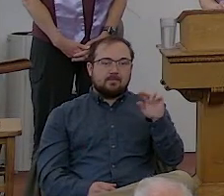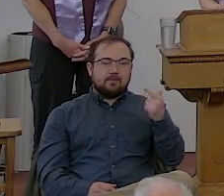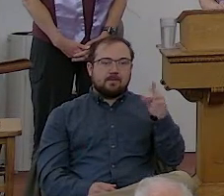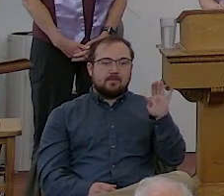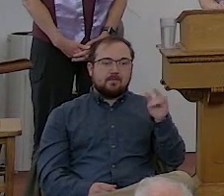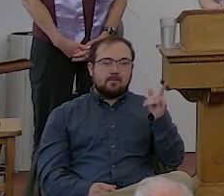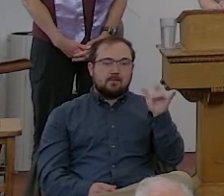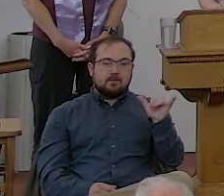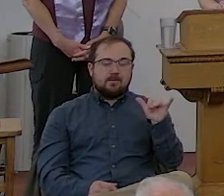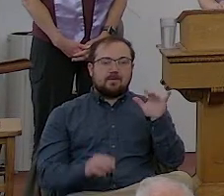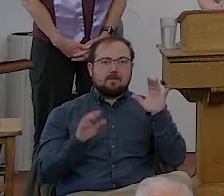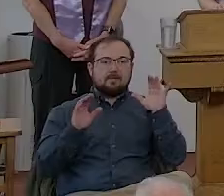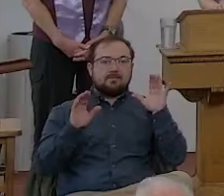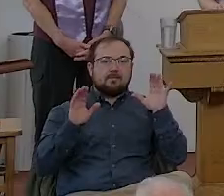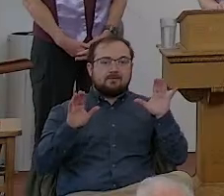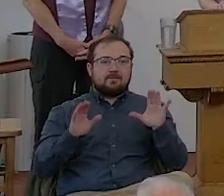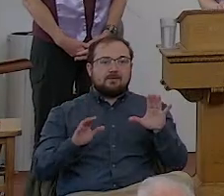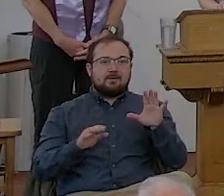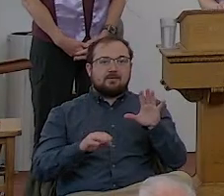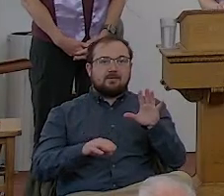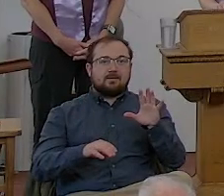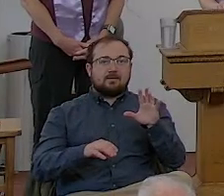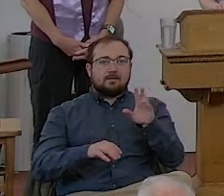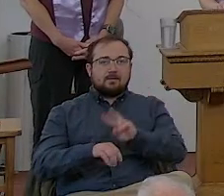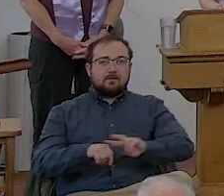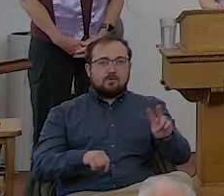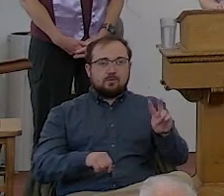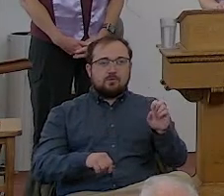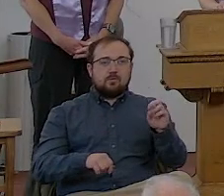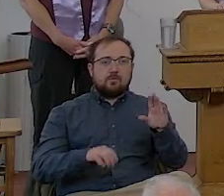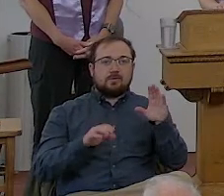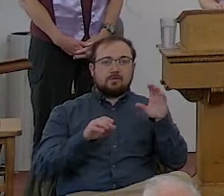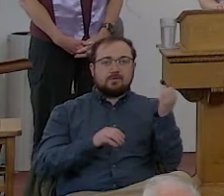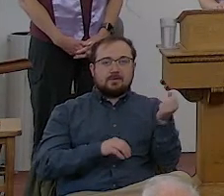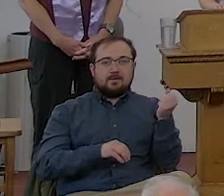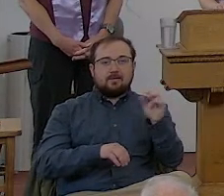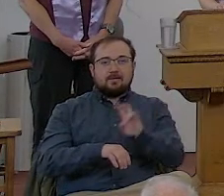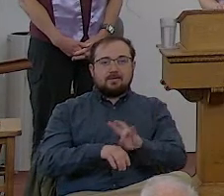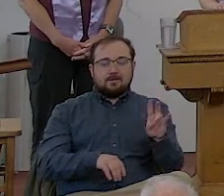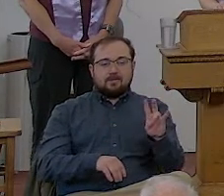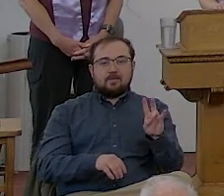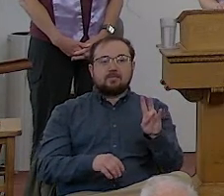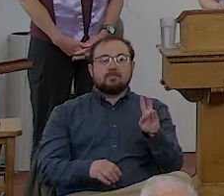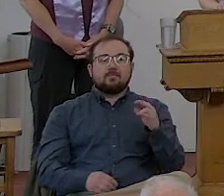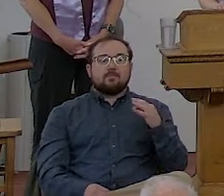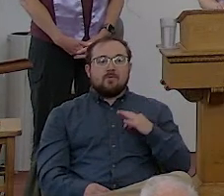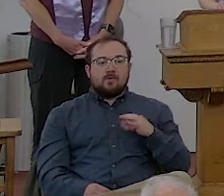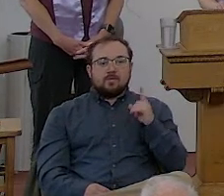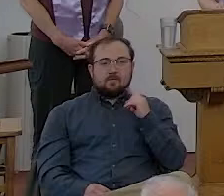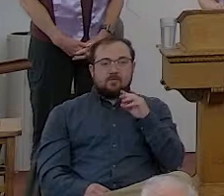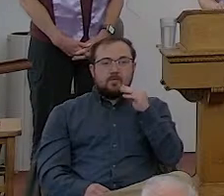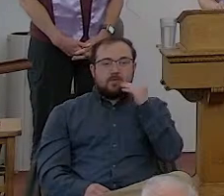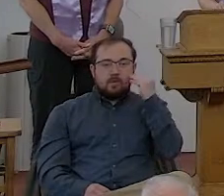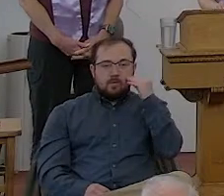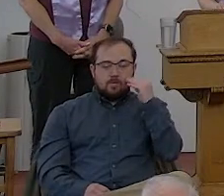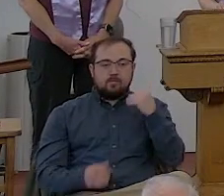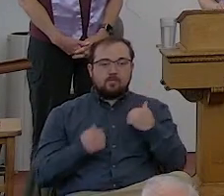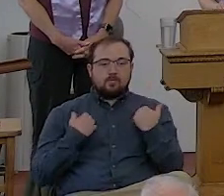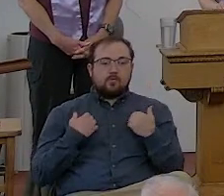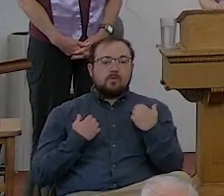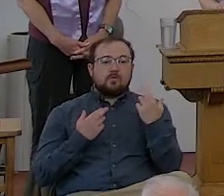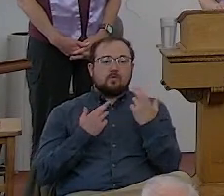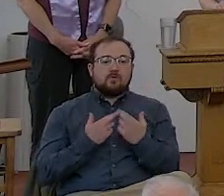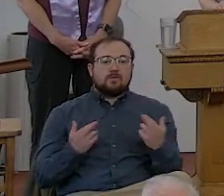on Saturday or 2 p.m. on Sunday at the Elsinore. Profits are donated to the Home Youth